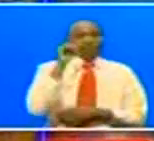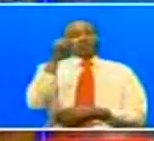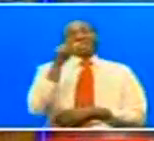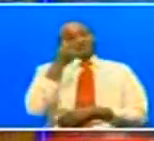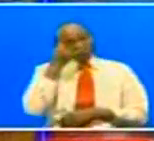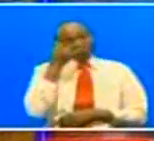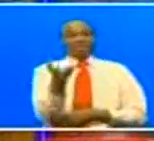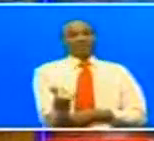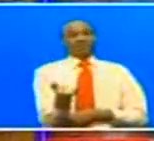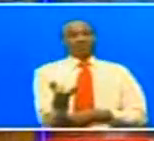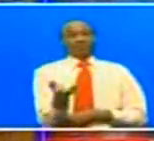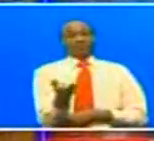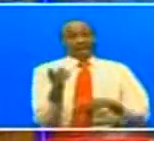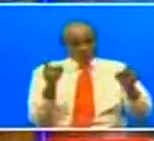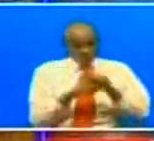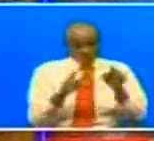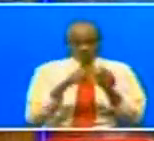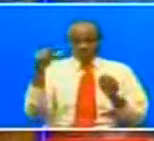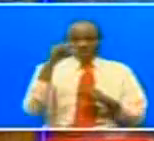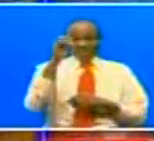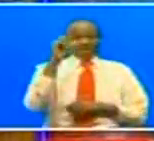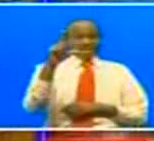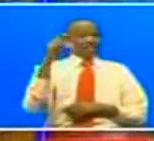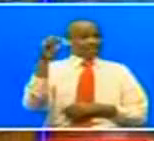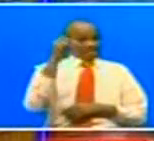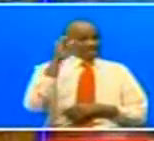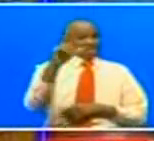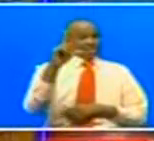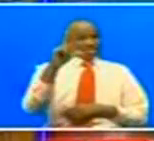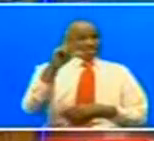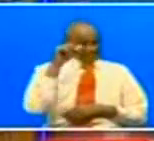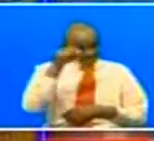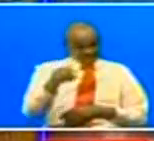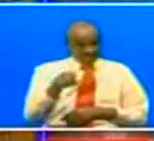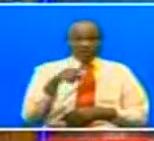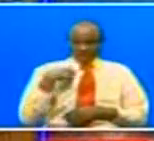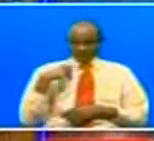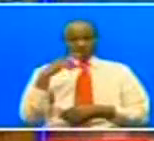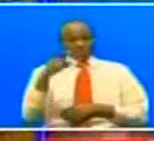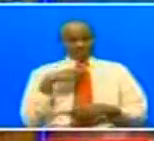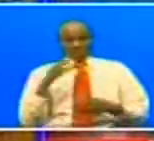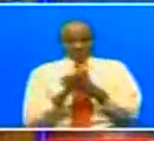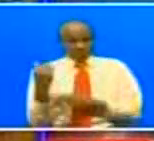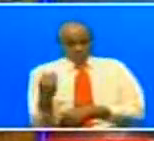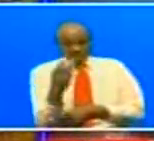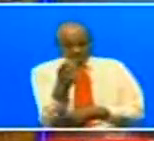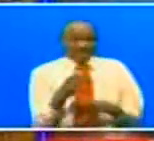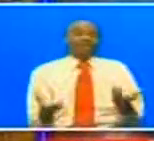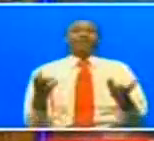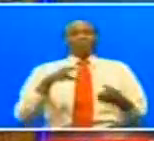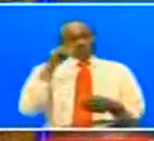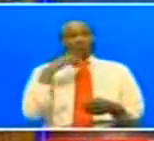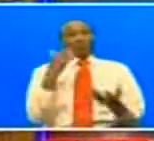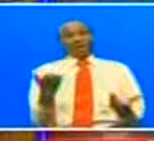The paedophiles who were rounded up in Gilgil, again, a joint operation where we're working together. The police, I was up at Loresho Police